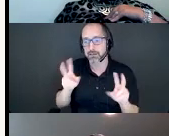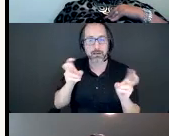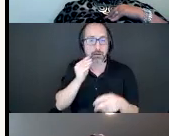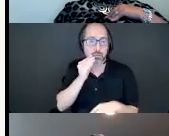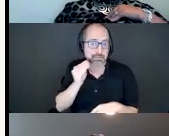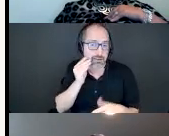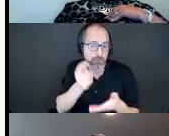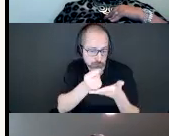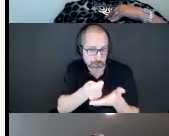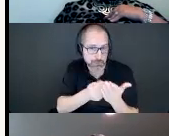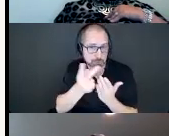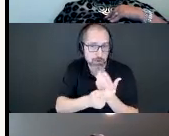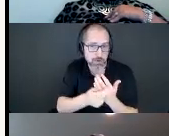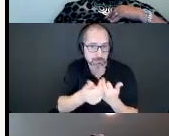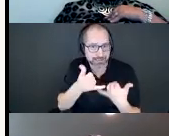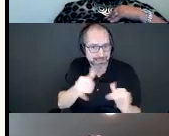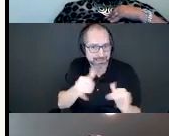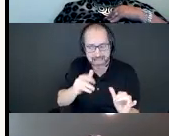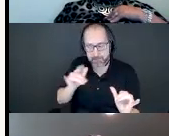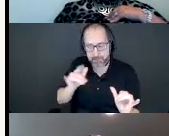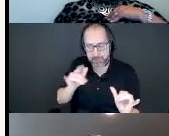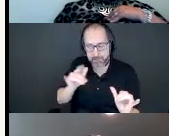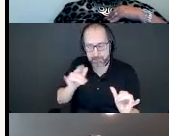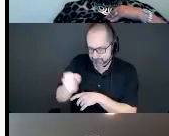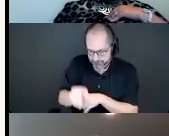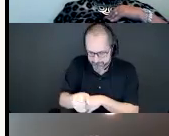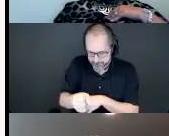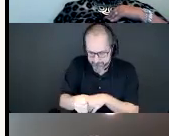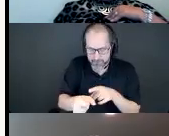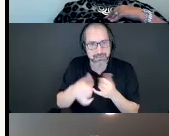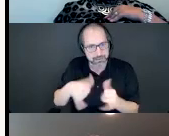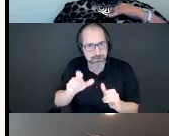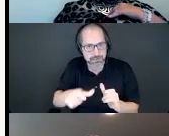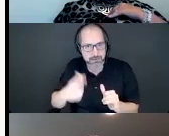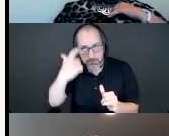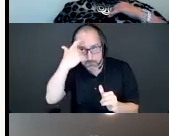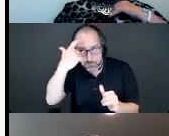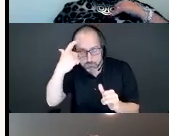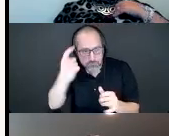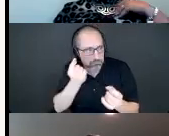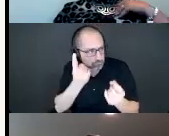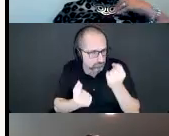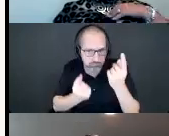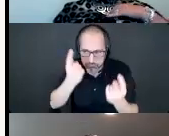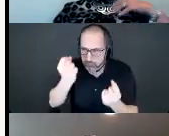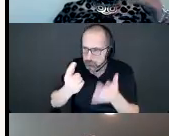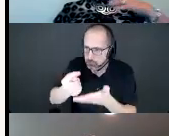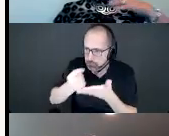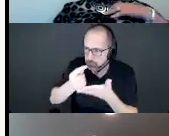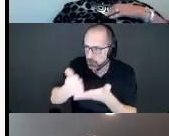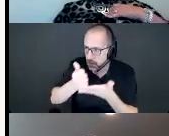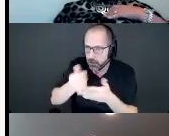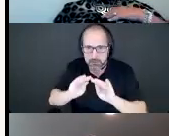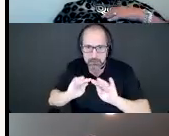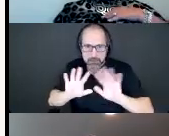be able to understand and appreciate and participate in the program. So it's not the answer to for